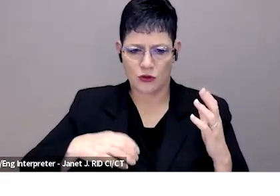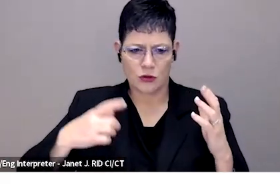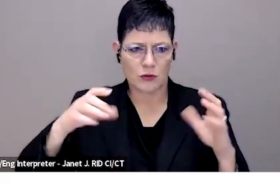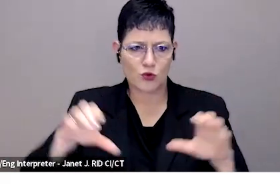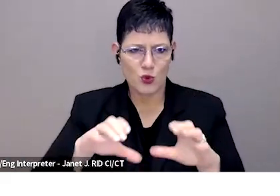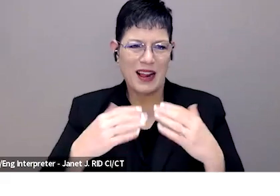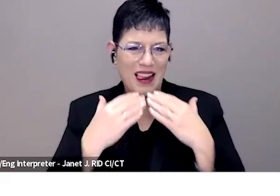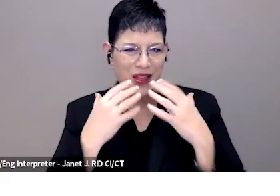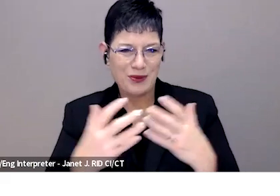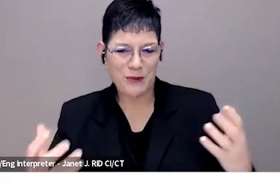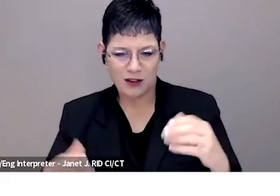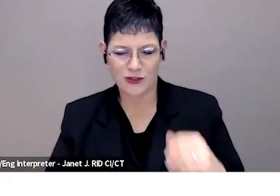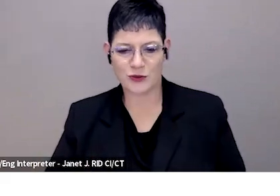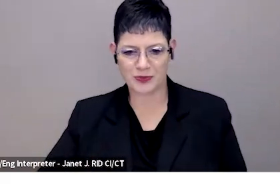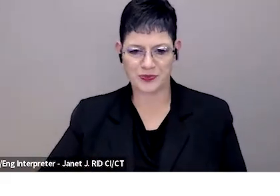Thank you.